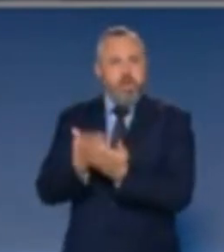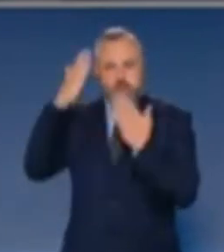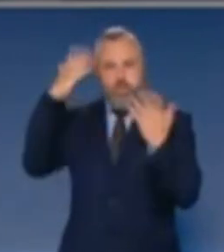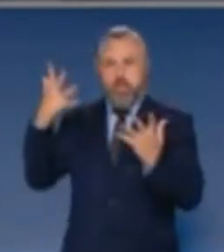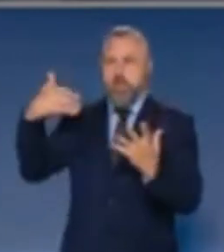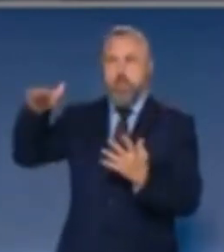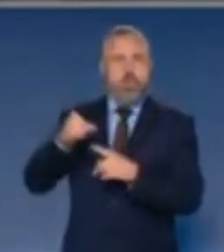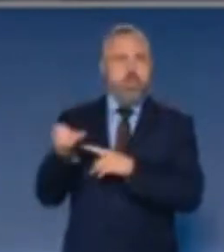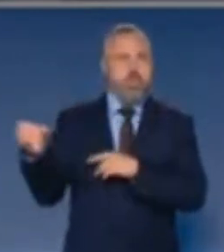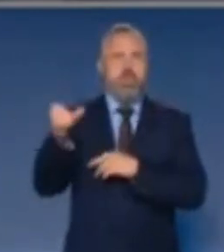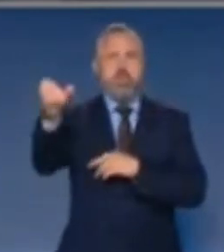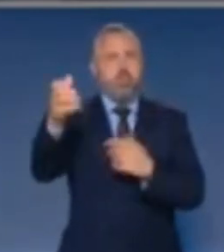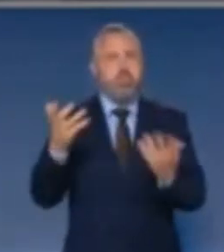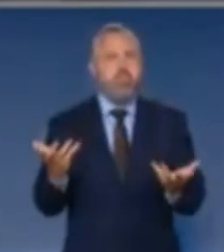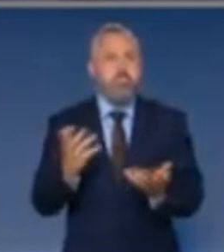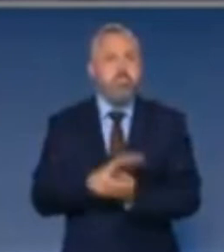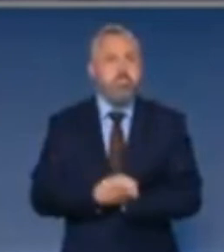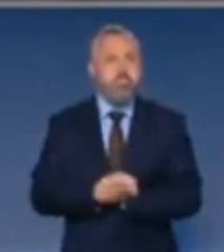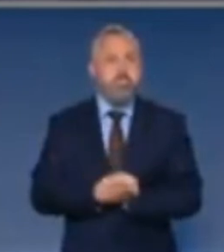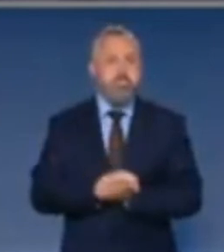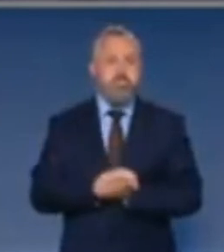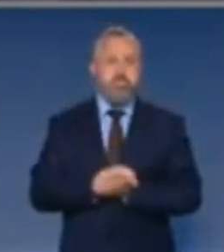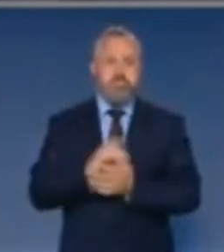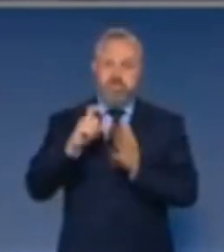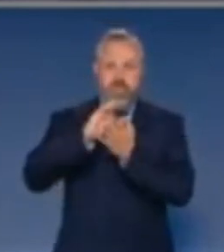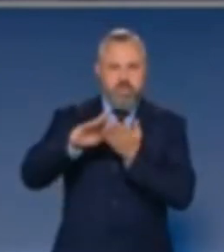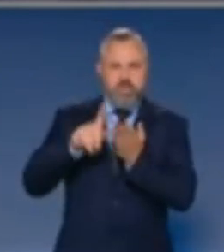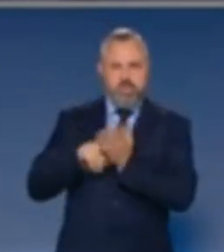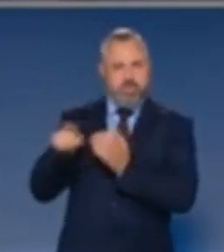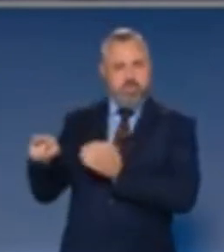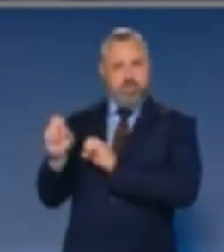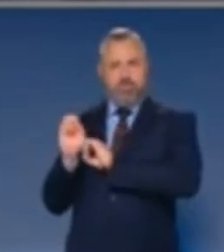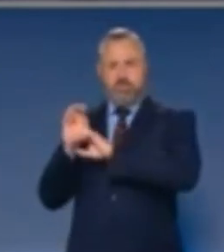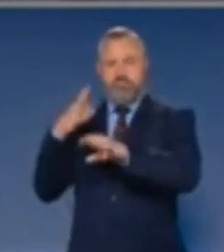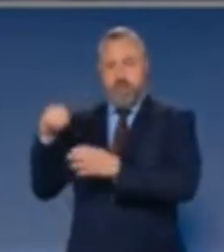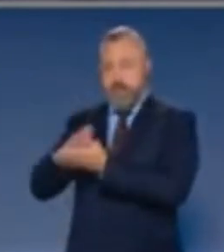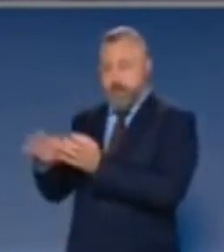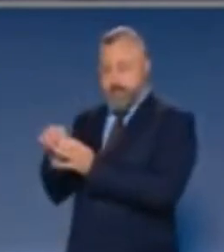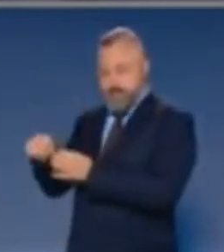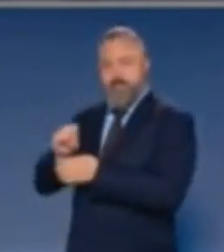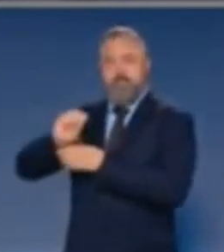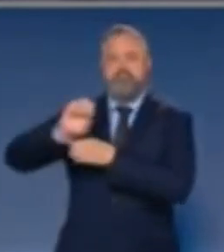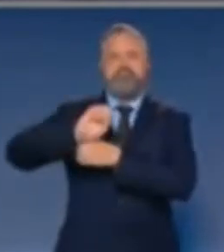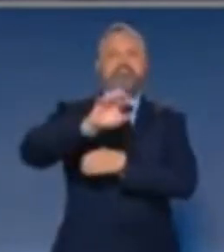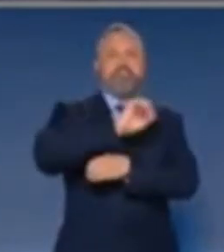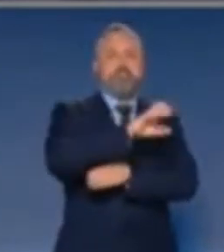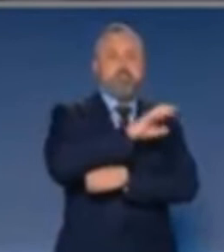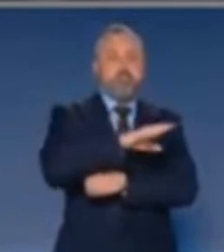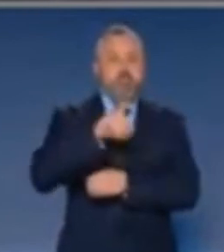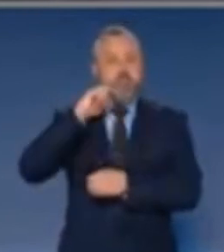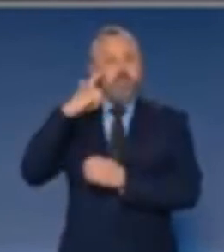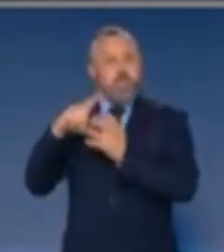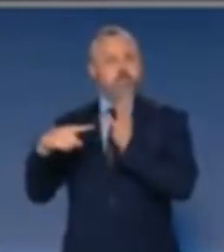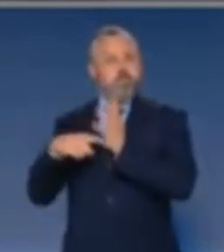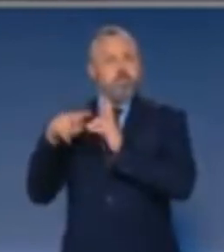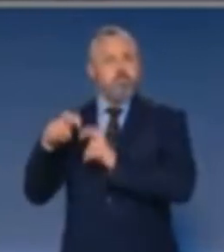around DHL's delivery of the vaccine from the hub to the facilities? And if you're not aware, will you be making inquiries to DHL? If you're able